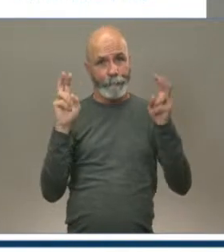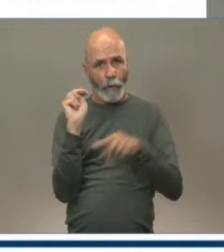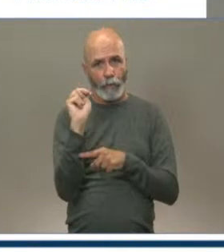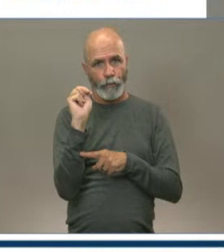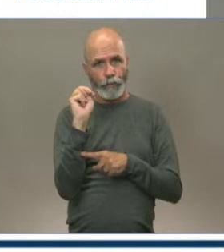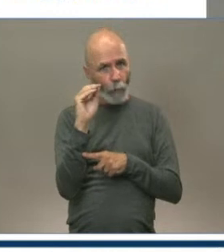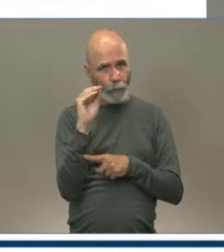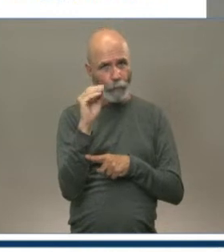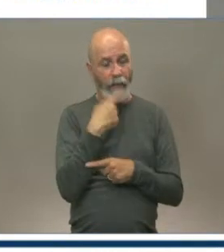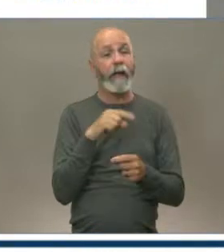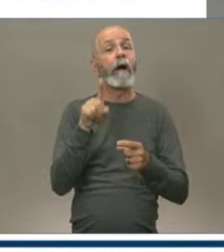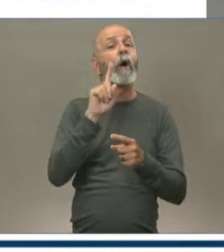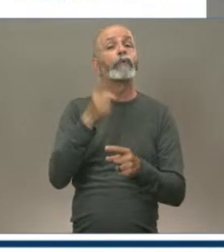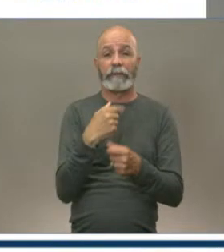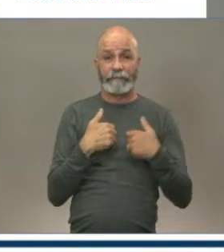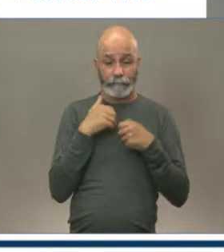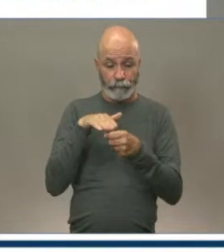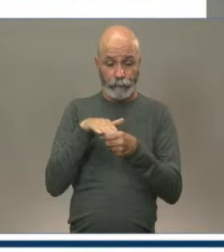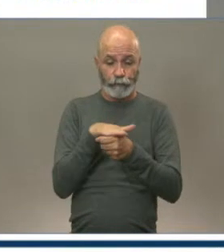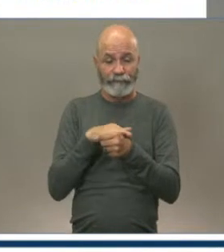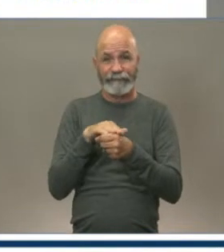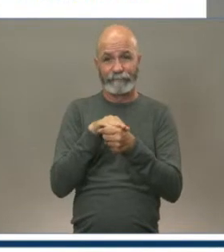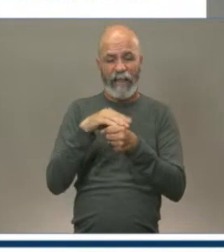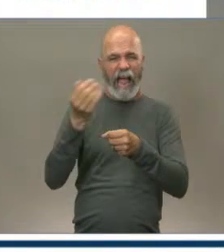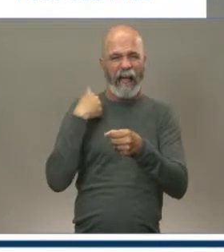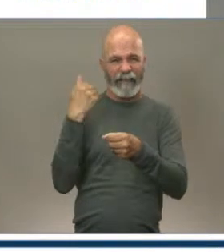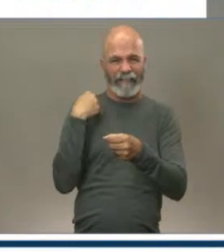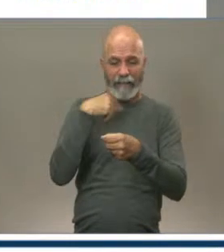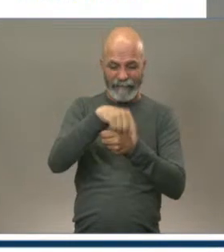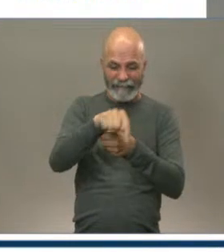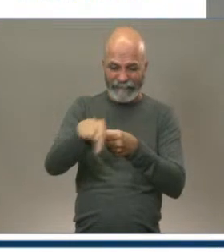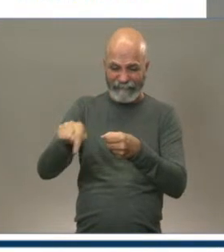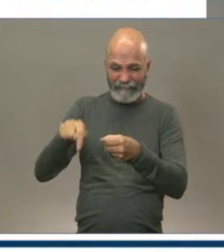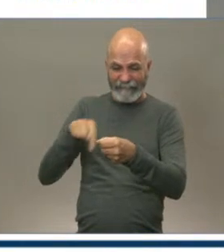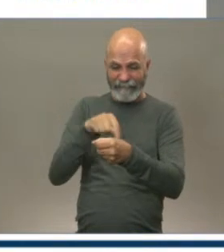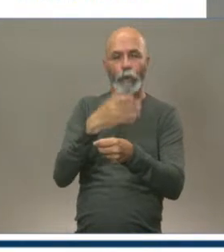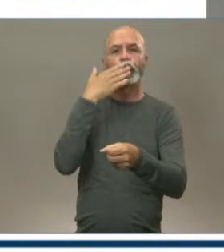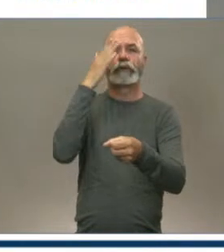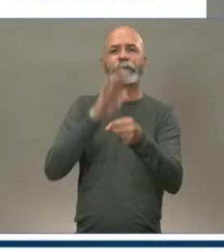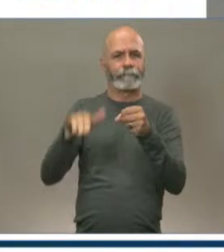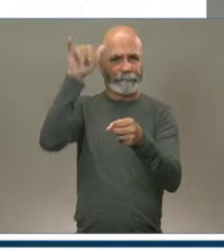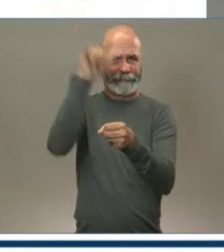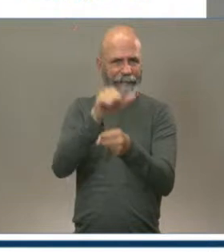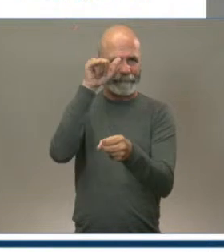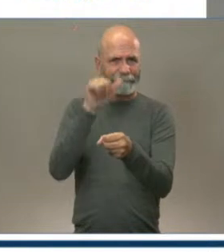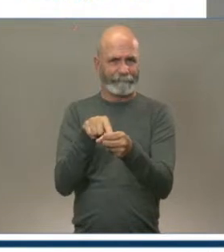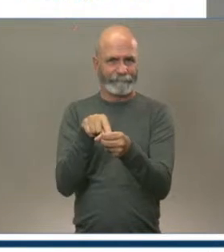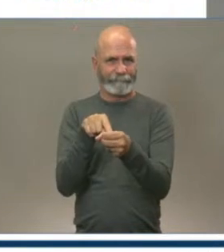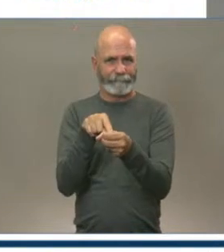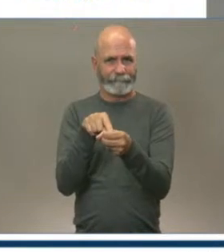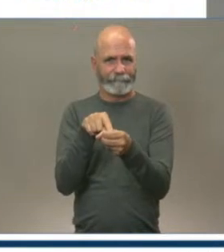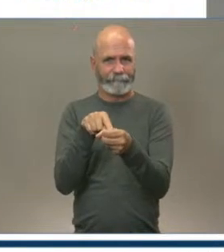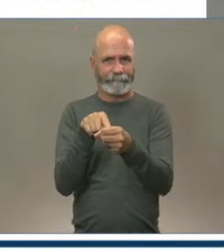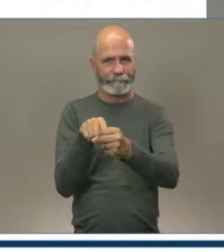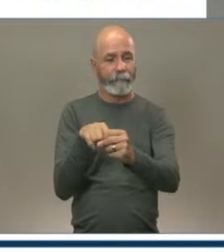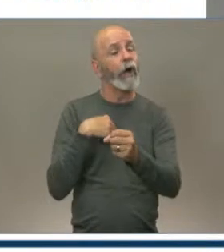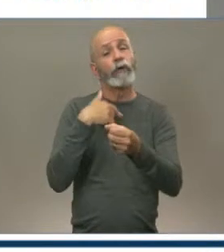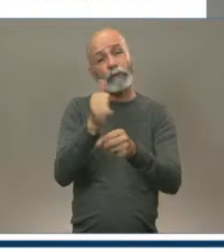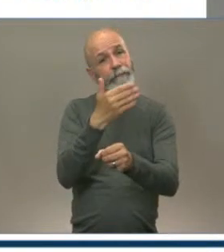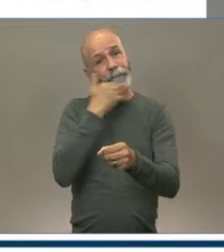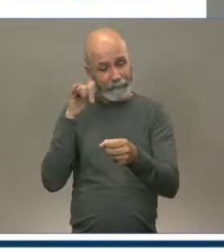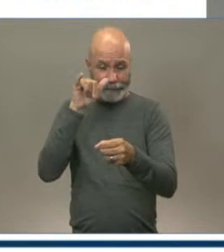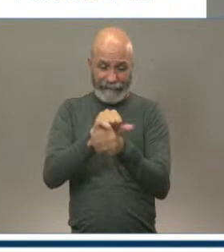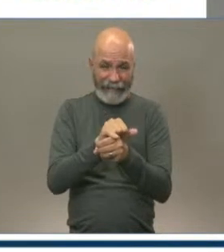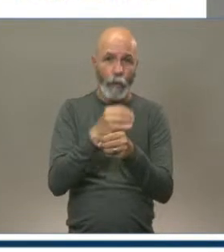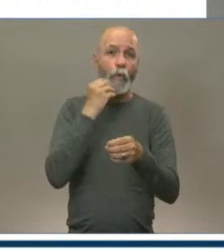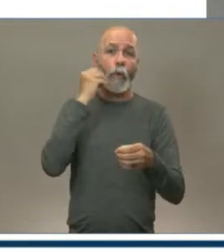are available there. So again, we ask people to do as much as possible, stay close to home. We